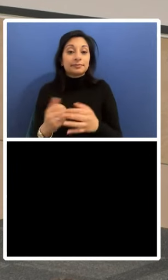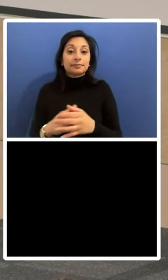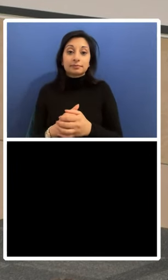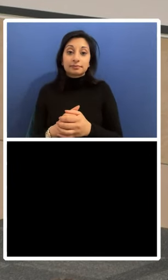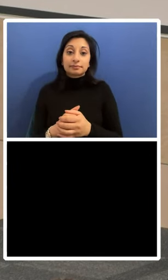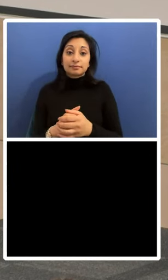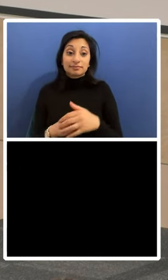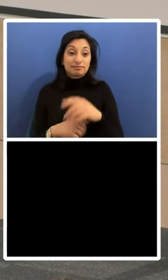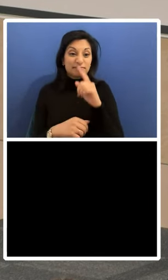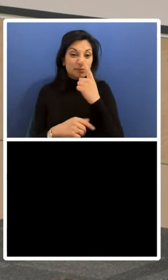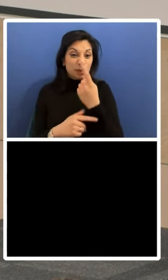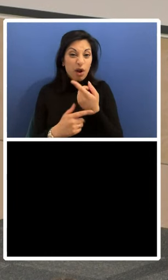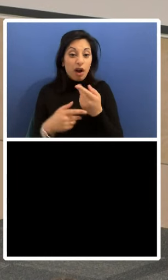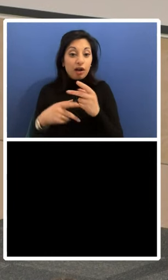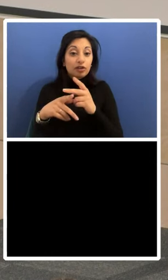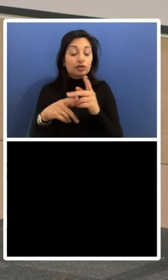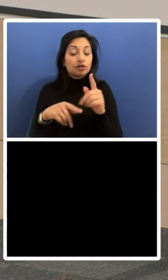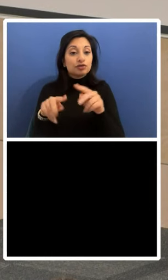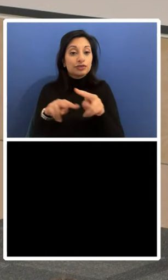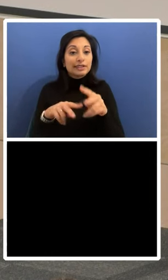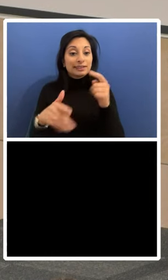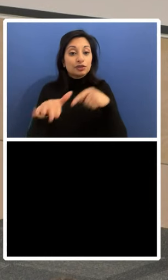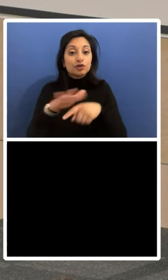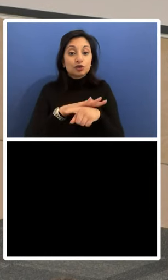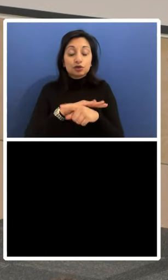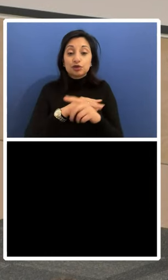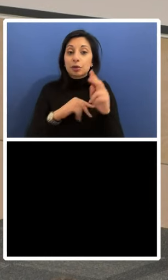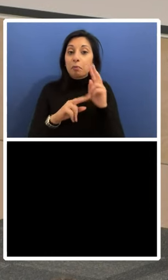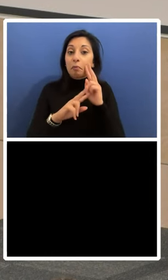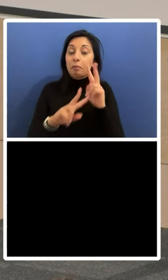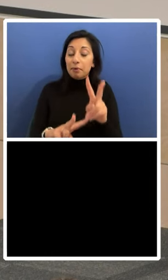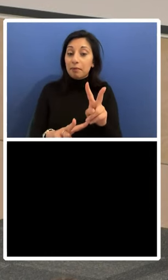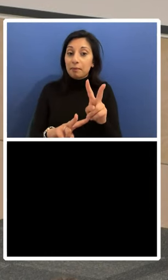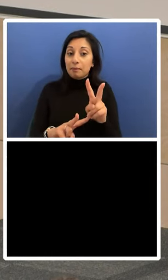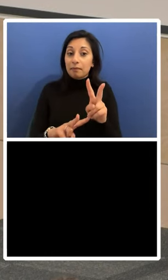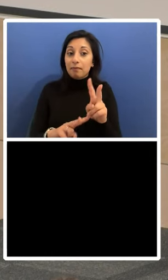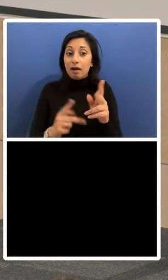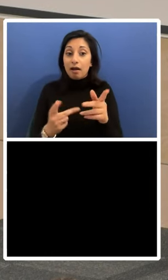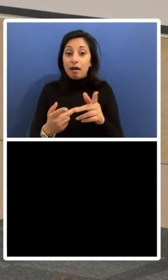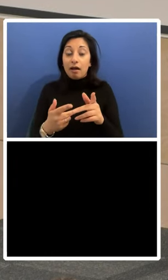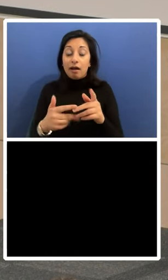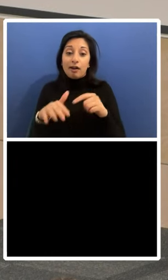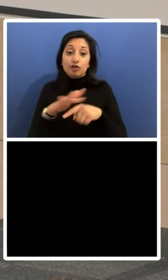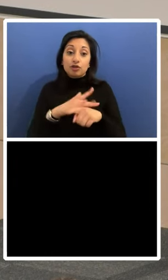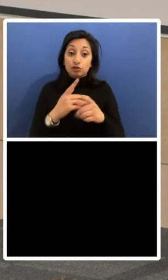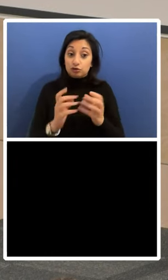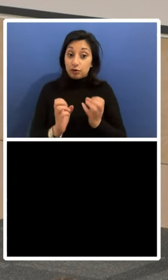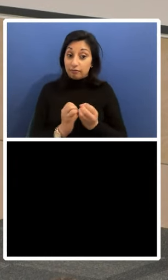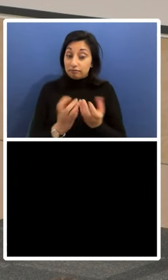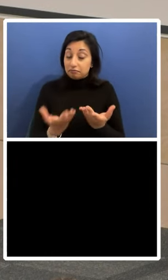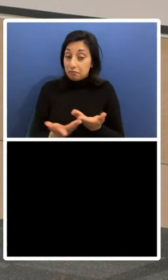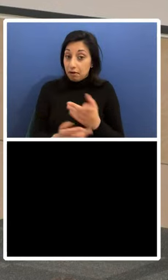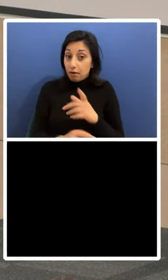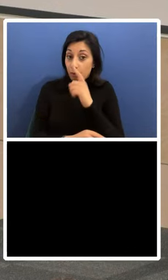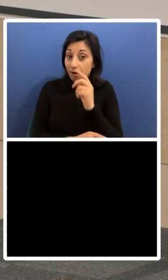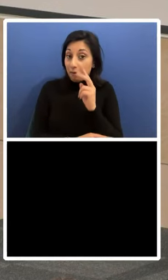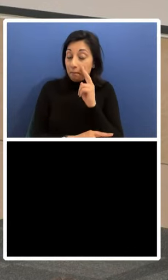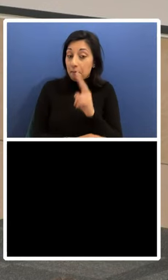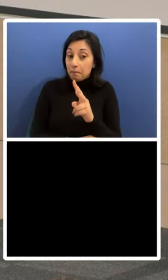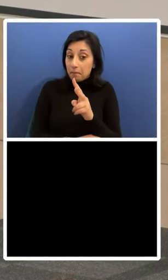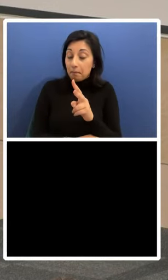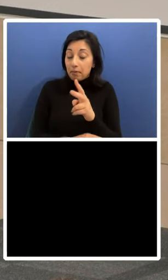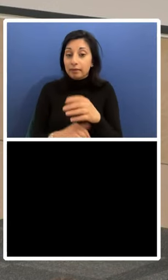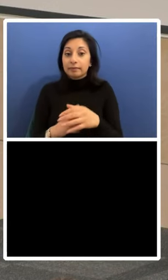YouTube, understand what's happening, share it around. You know, I do the YouTube for free because I'm trying to stop this, and I think if enough of us support, if we can, and you